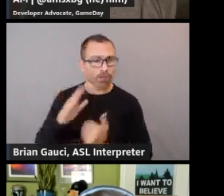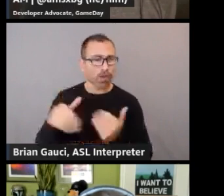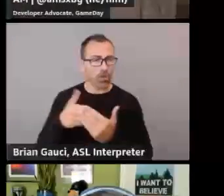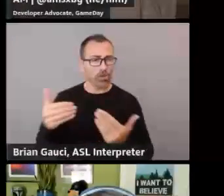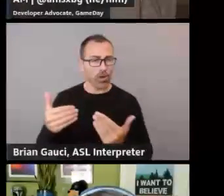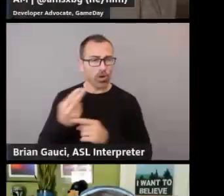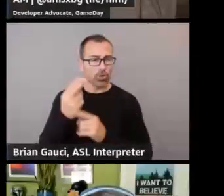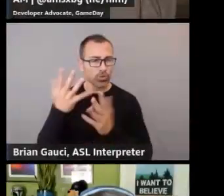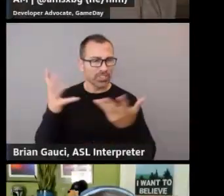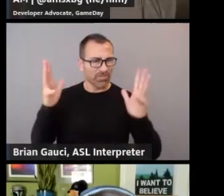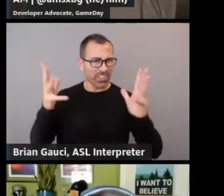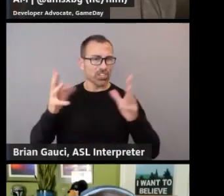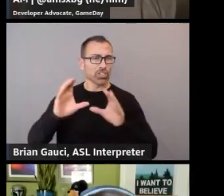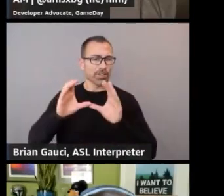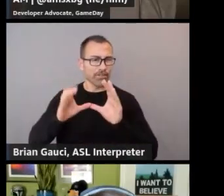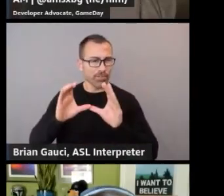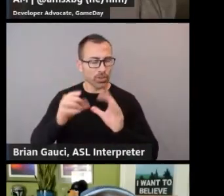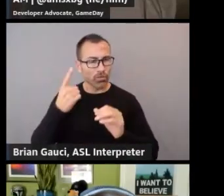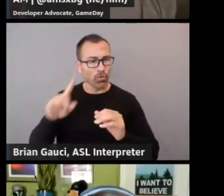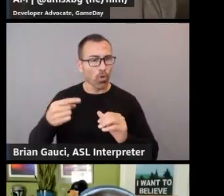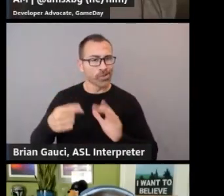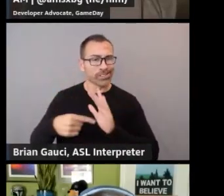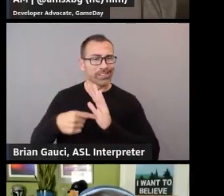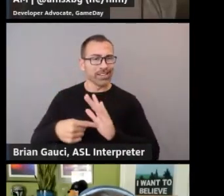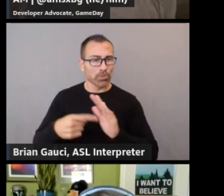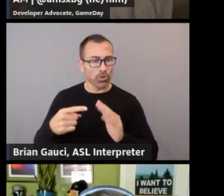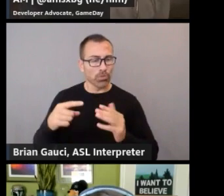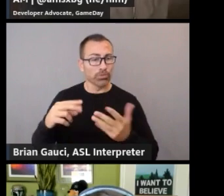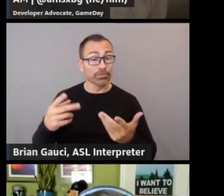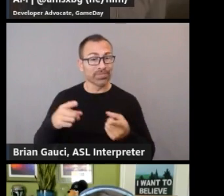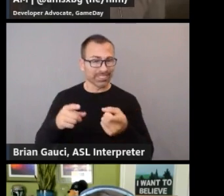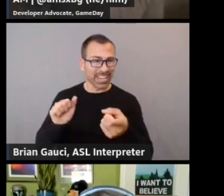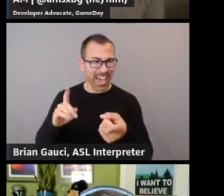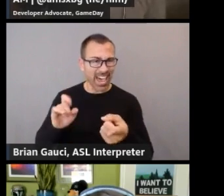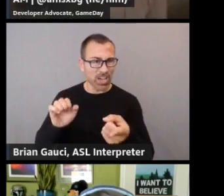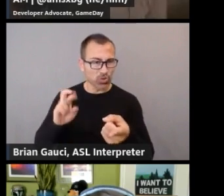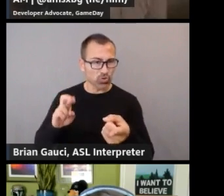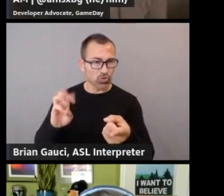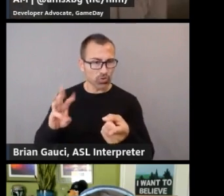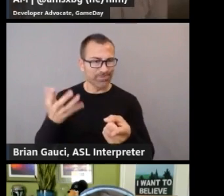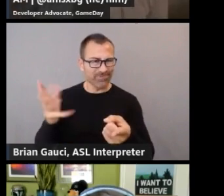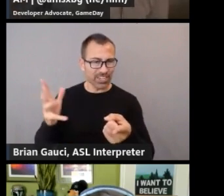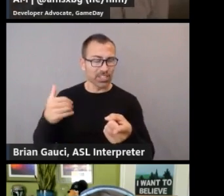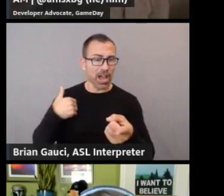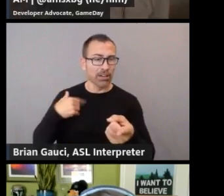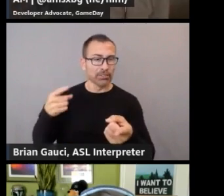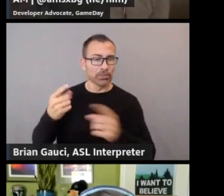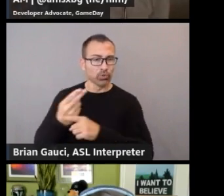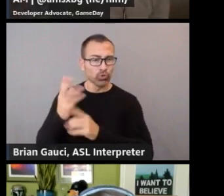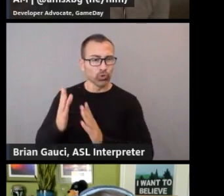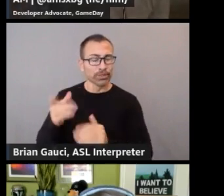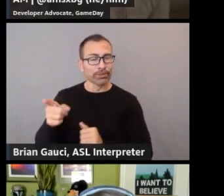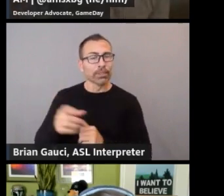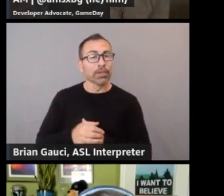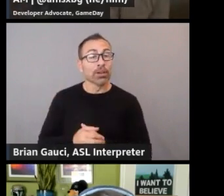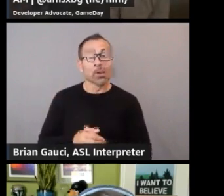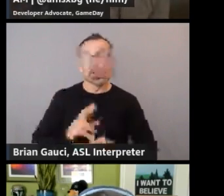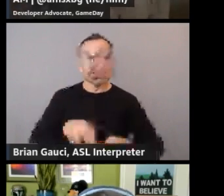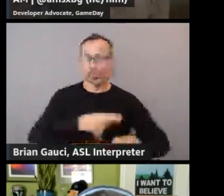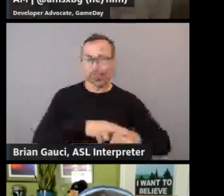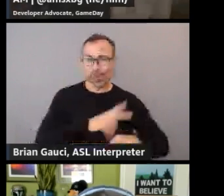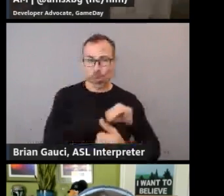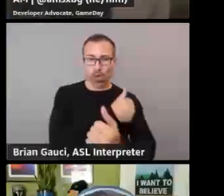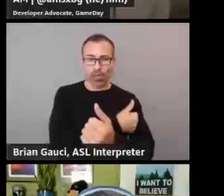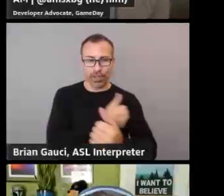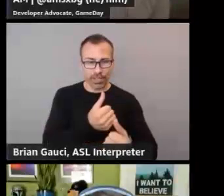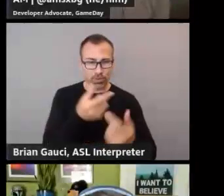for demo purposes. And so Andrew is one of those users. Normally right now, you would imagine authentication would happen. We would